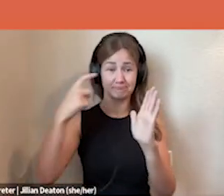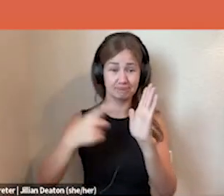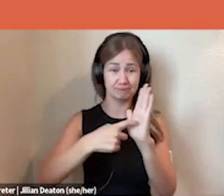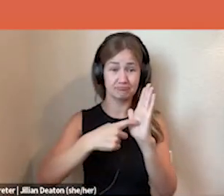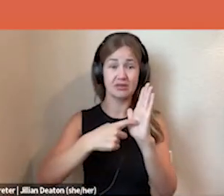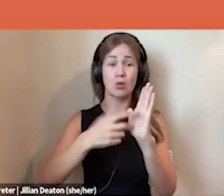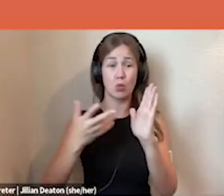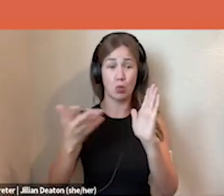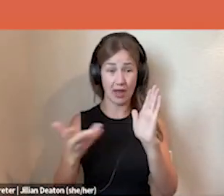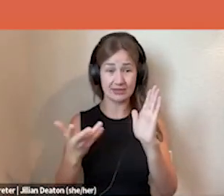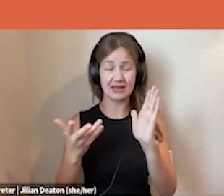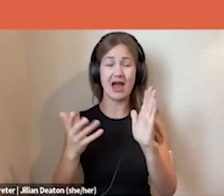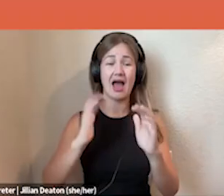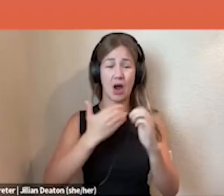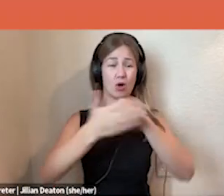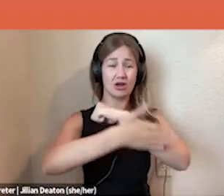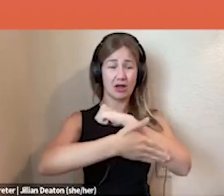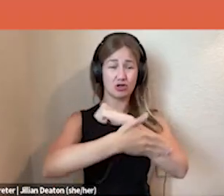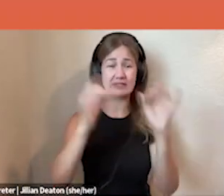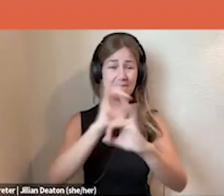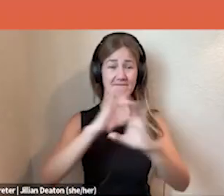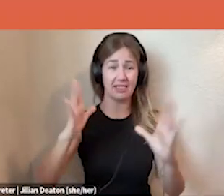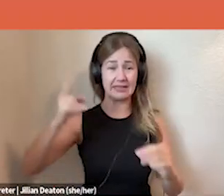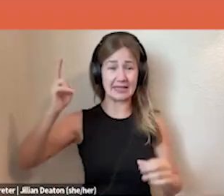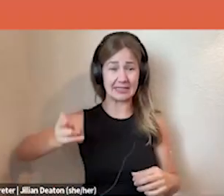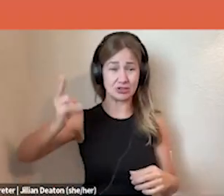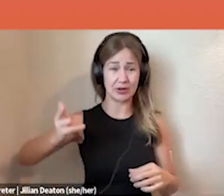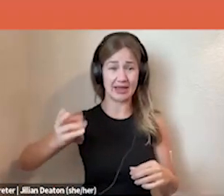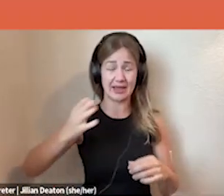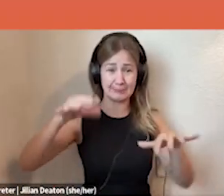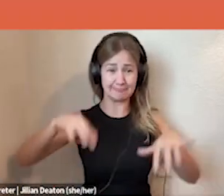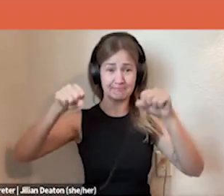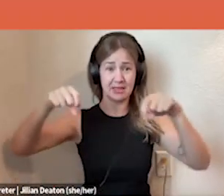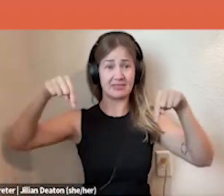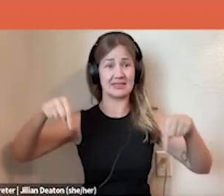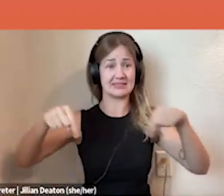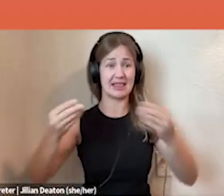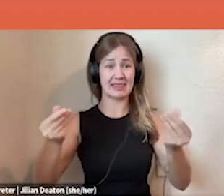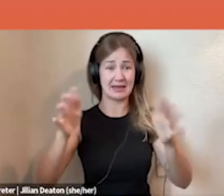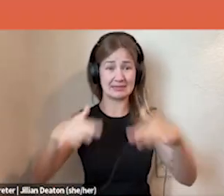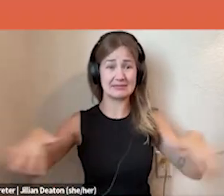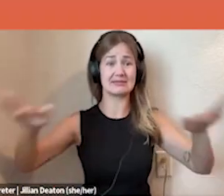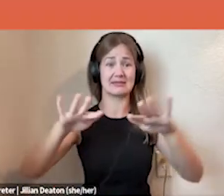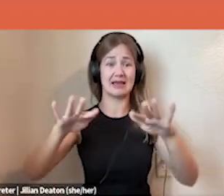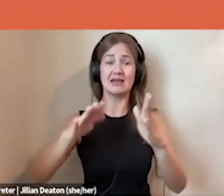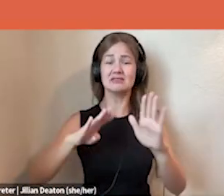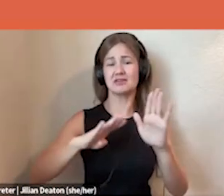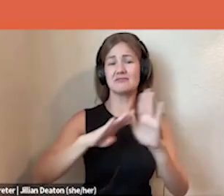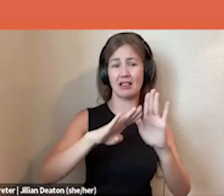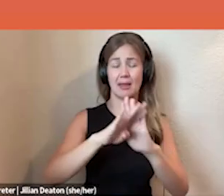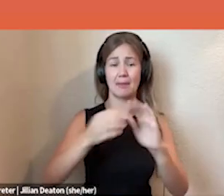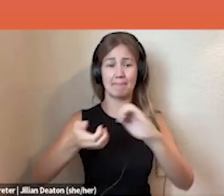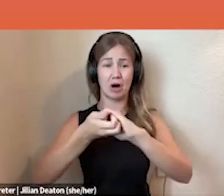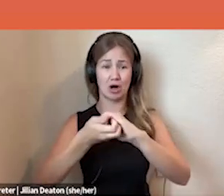violent history and its legacy in the space we occupy has been developed with the guidance of Indigenous dance artist and